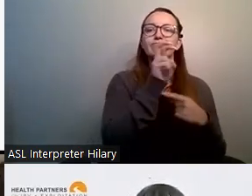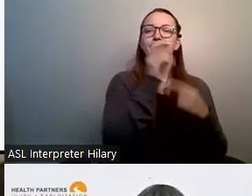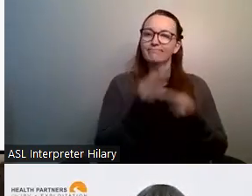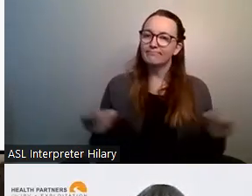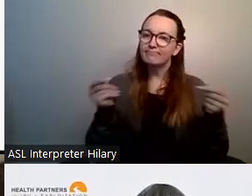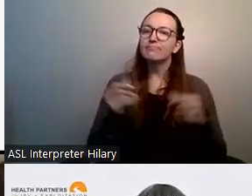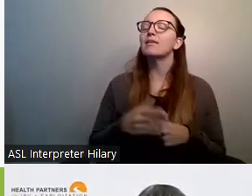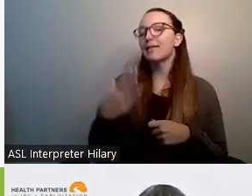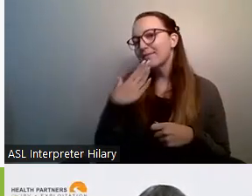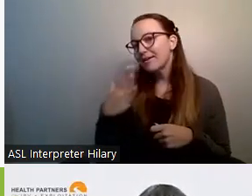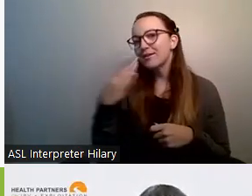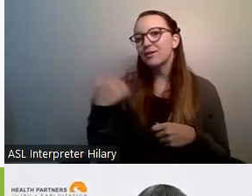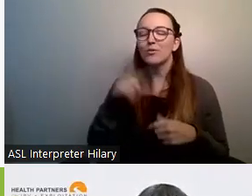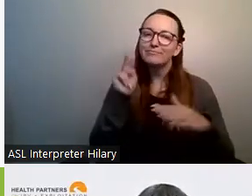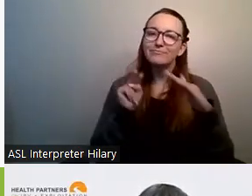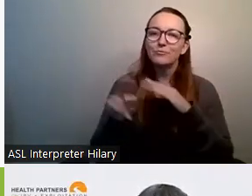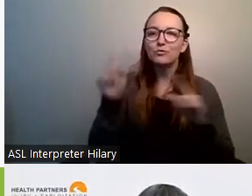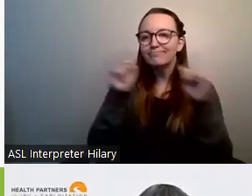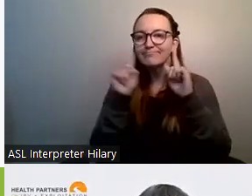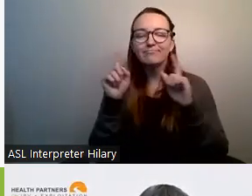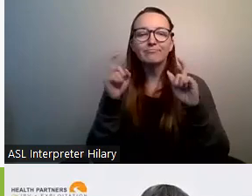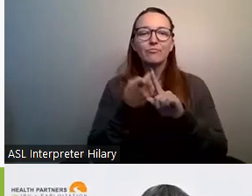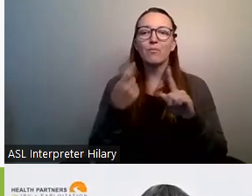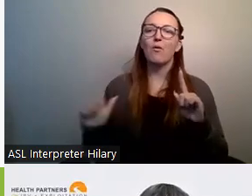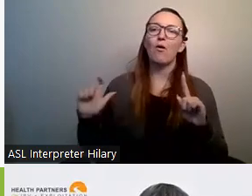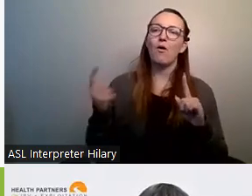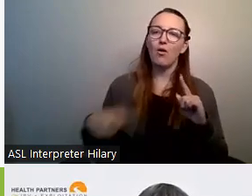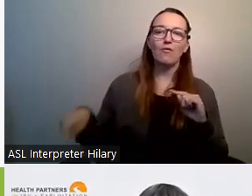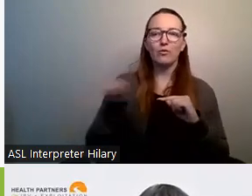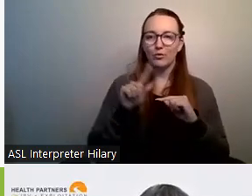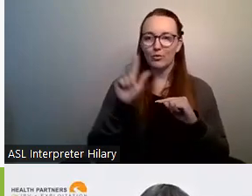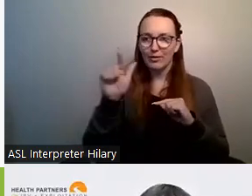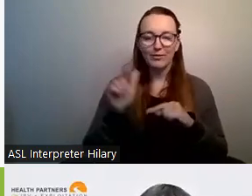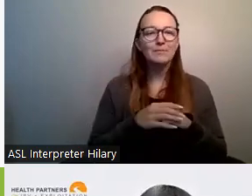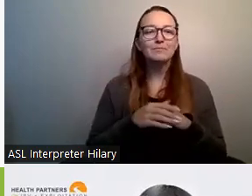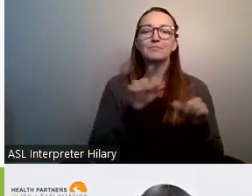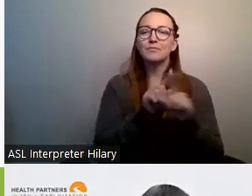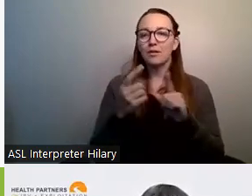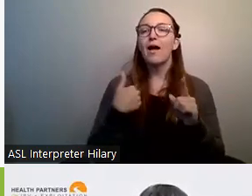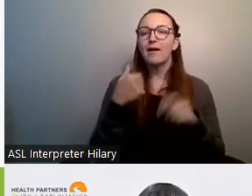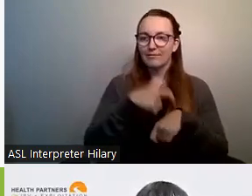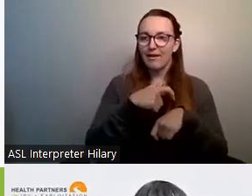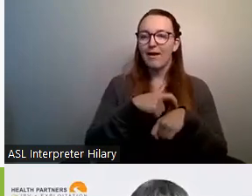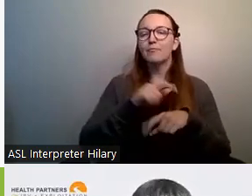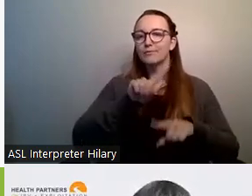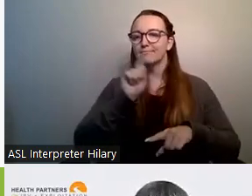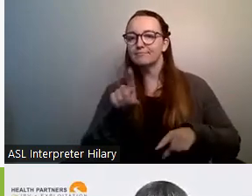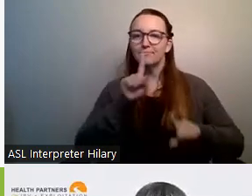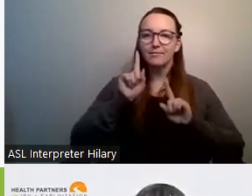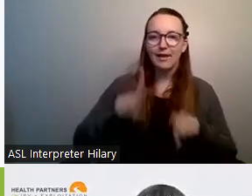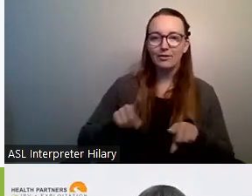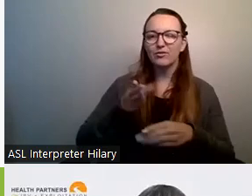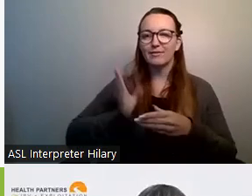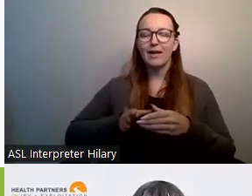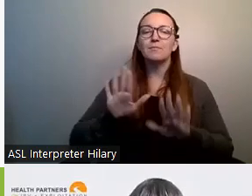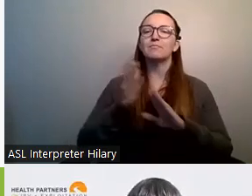Thank you, and really looking forward to hearing from all of you later today. And we're also going to have time for Q&A at the end. But before I walk through